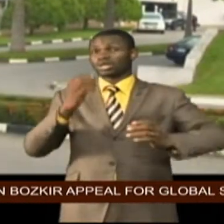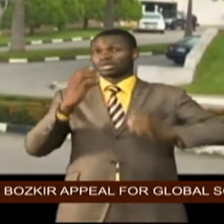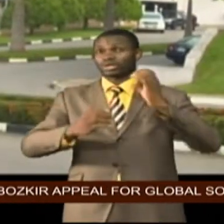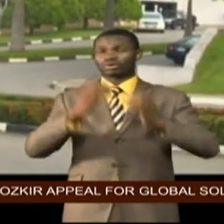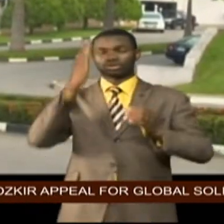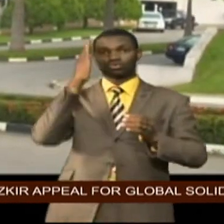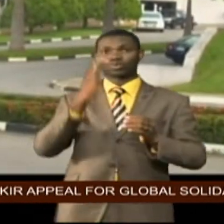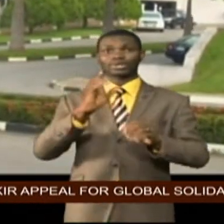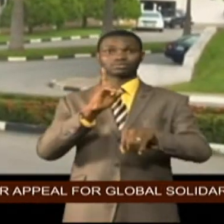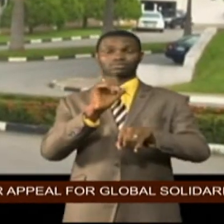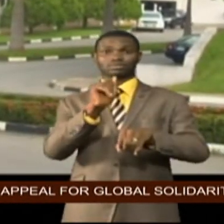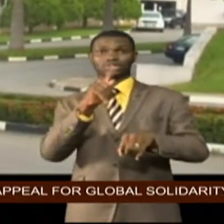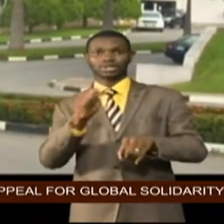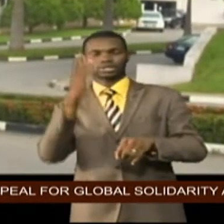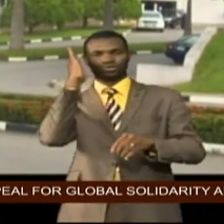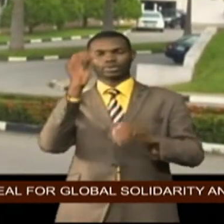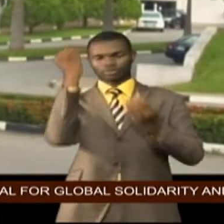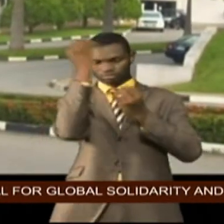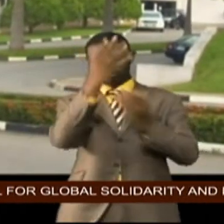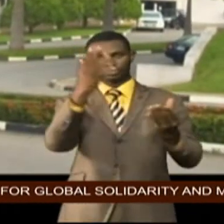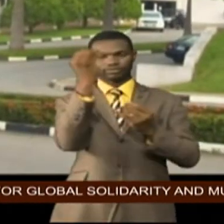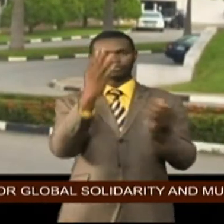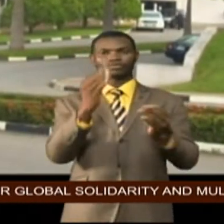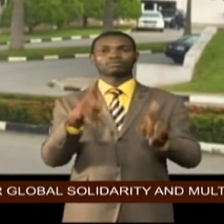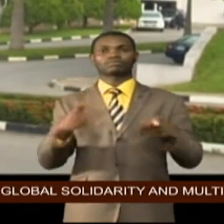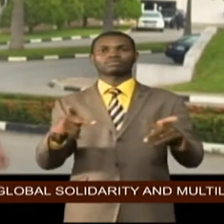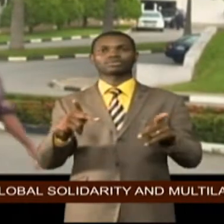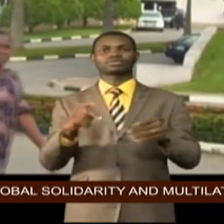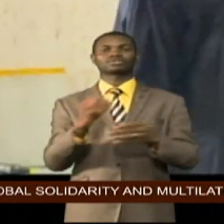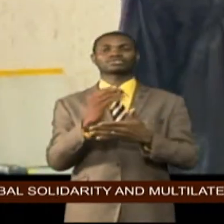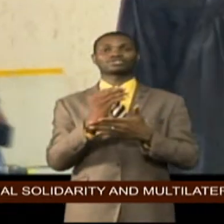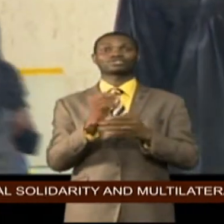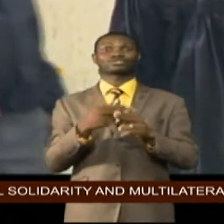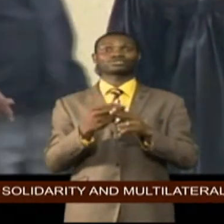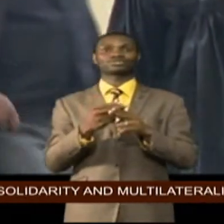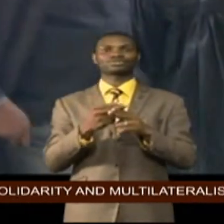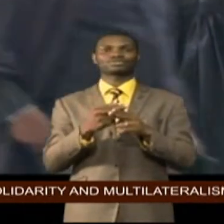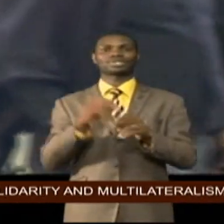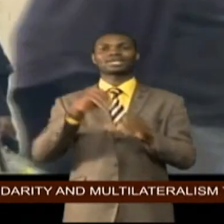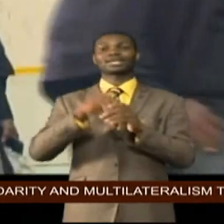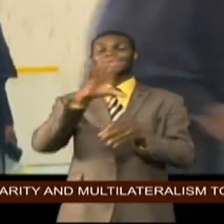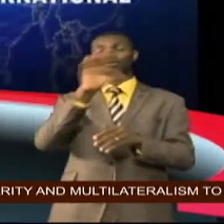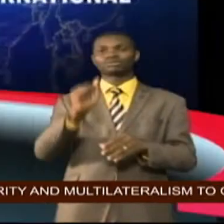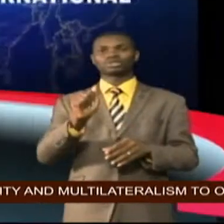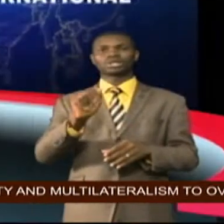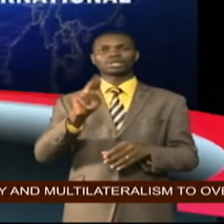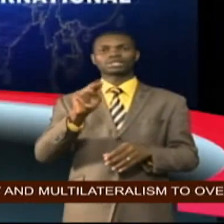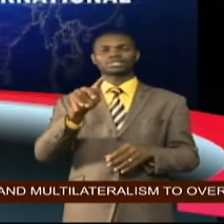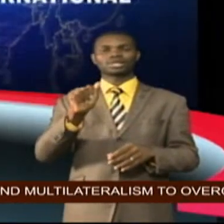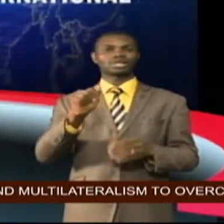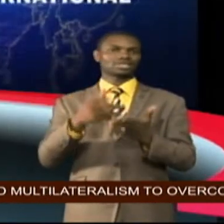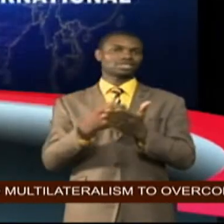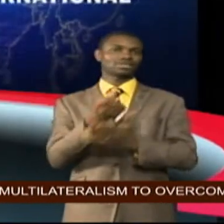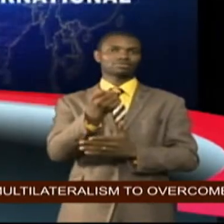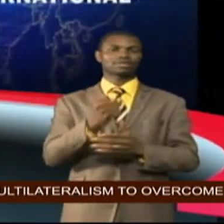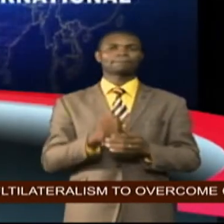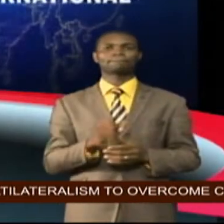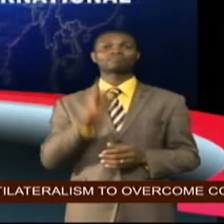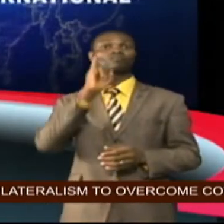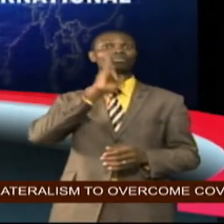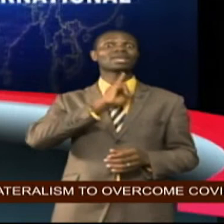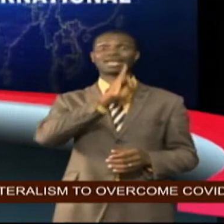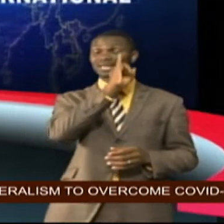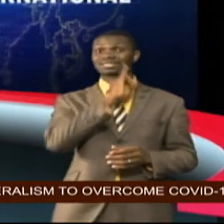shall be communicated to parties concerned. In Abuja, Austin Ayebe, NTA News. Israel